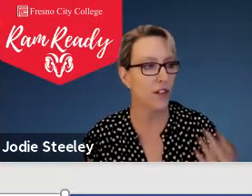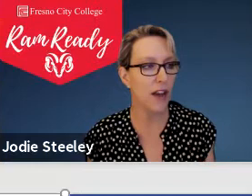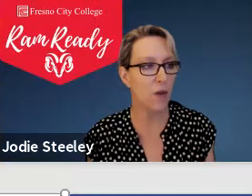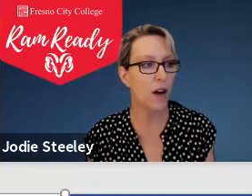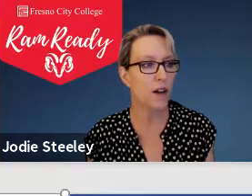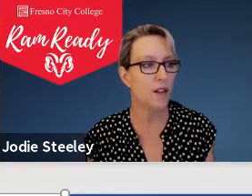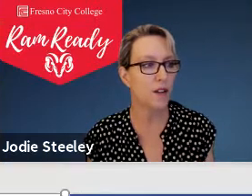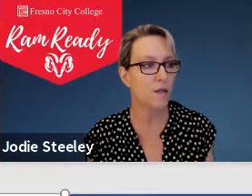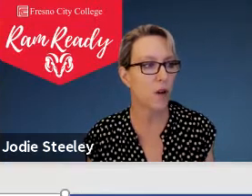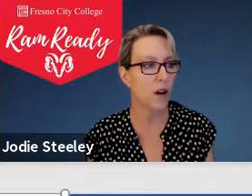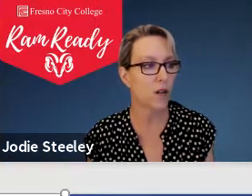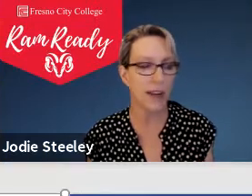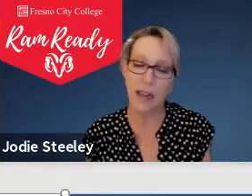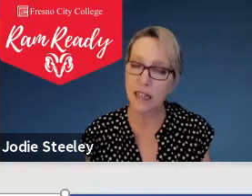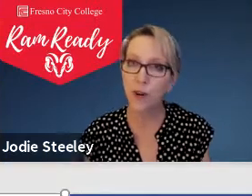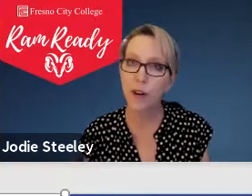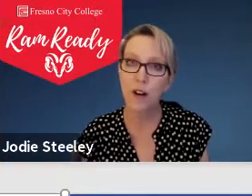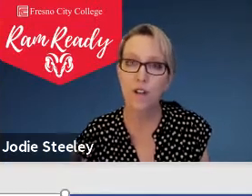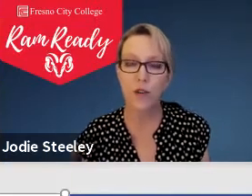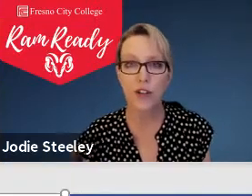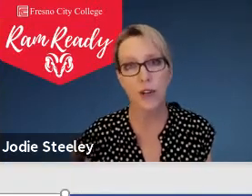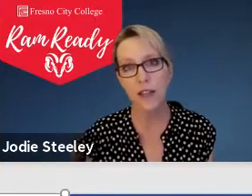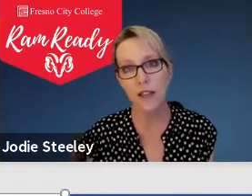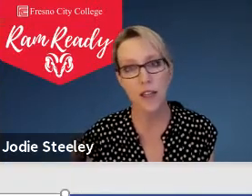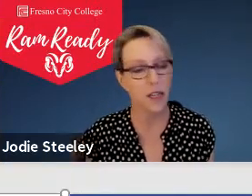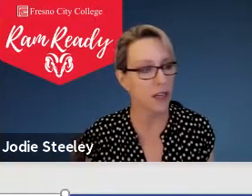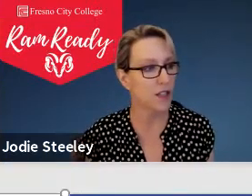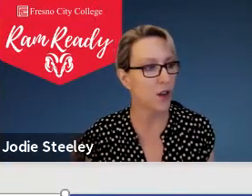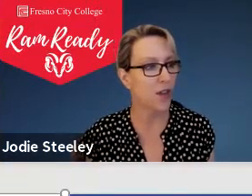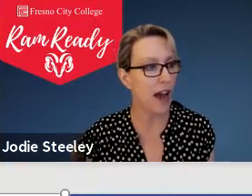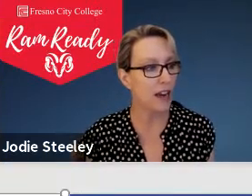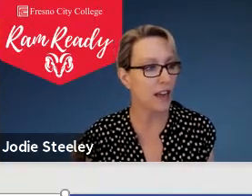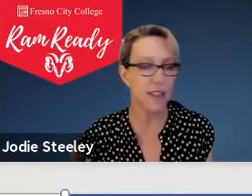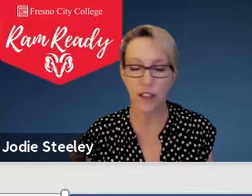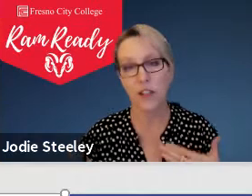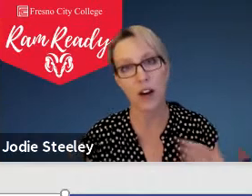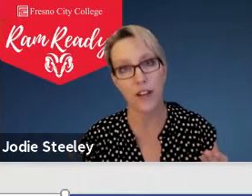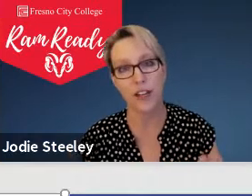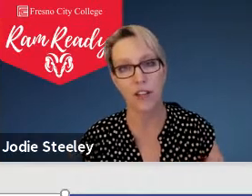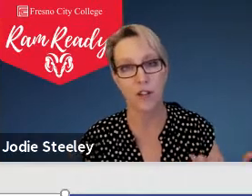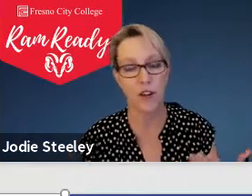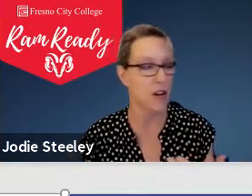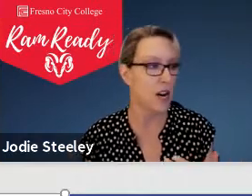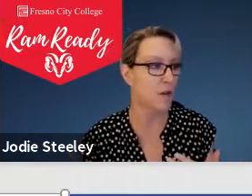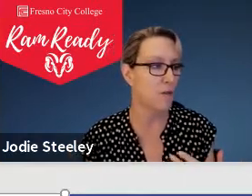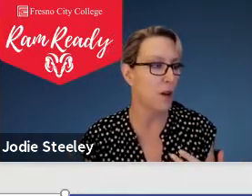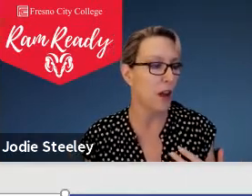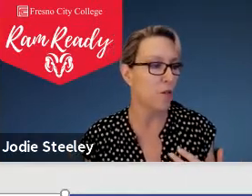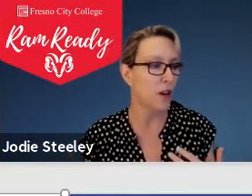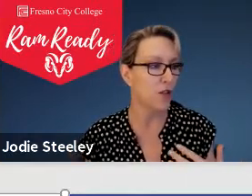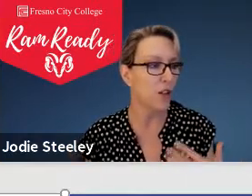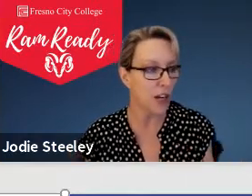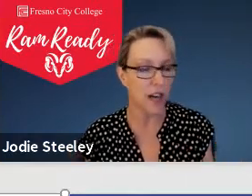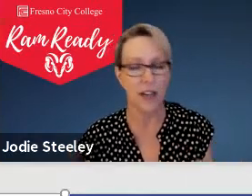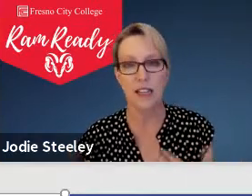felt that that was more recognizable for students. And so that is still Starfish. And